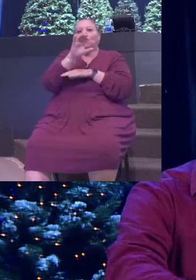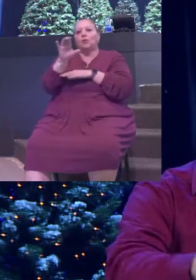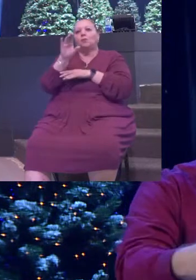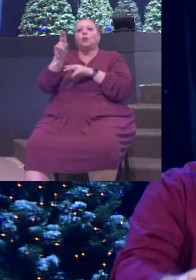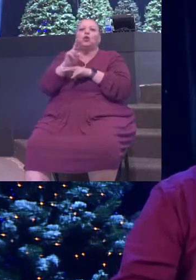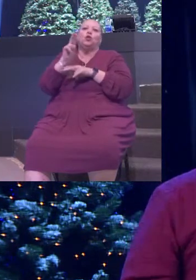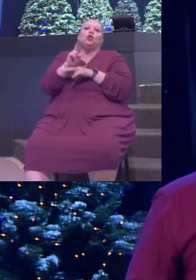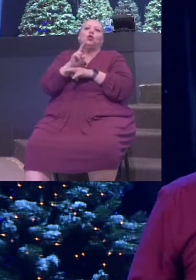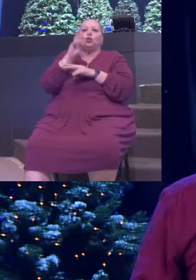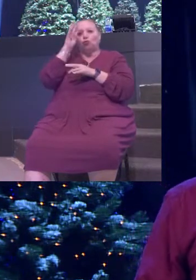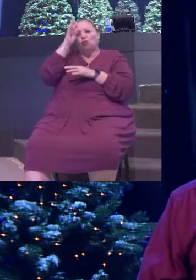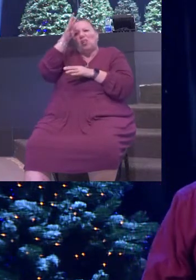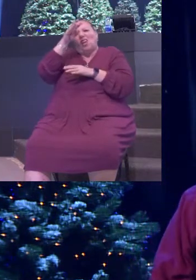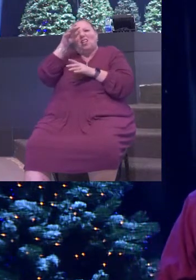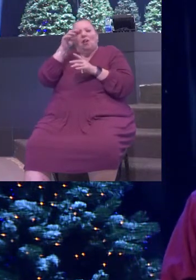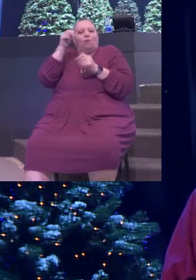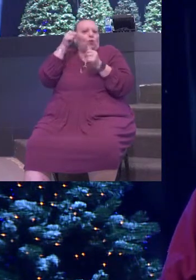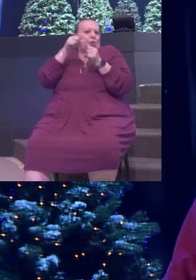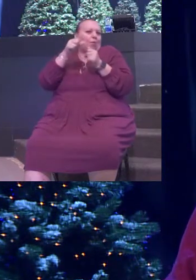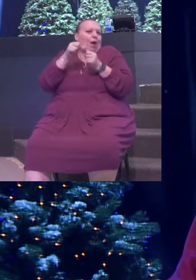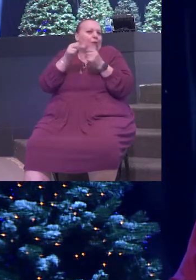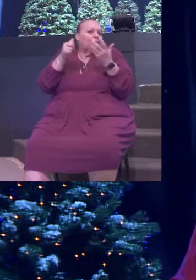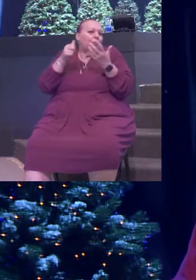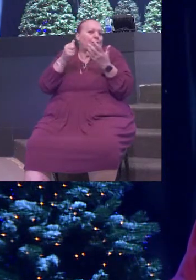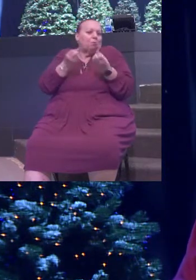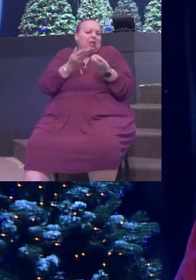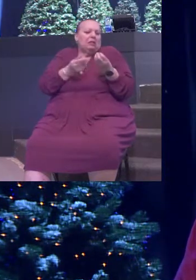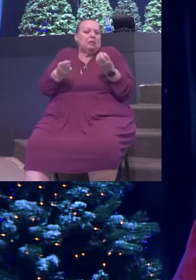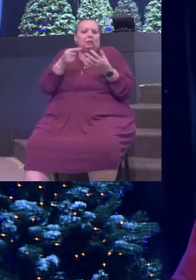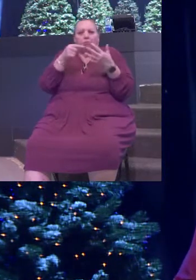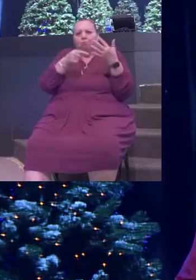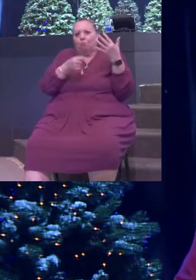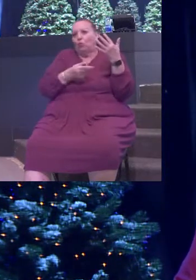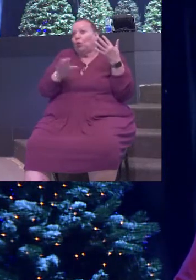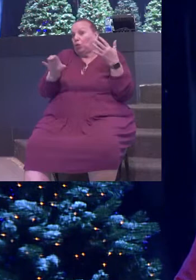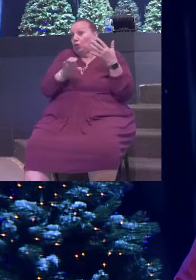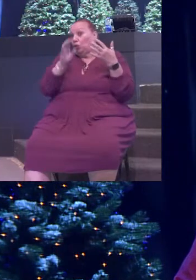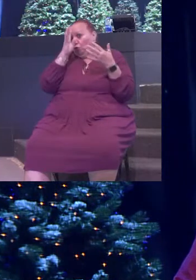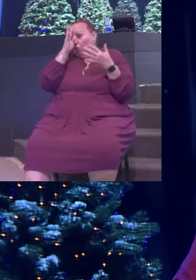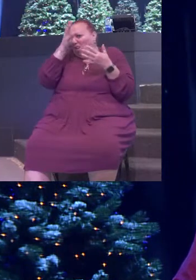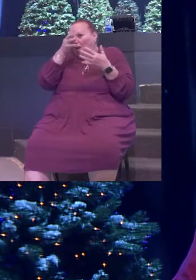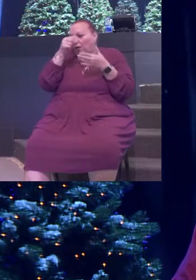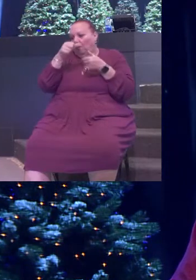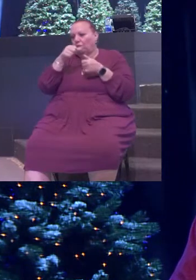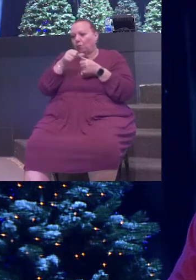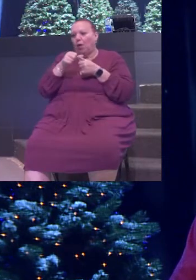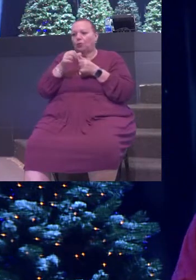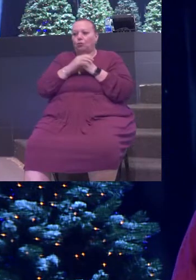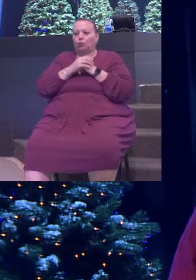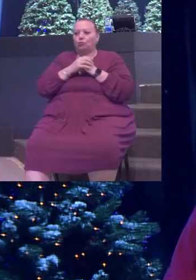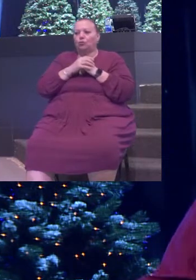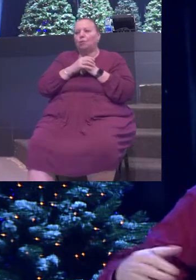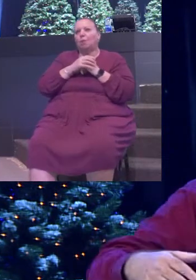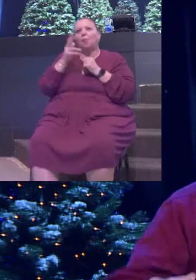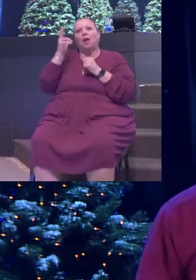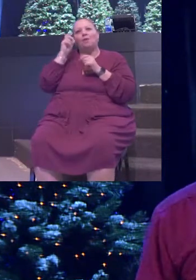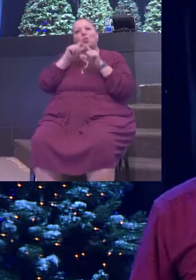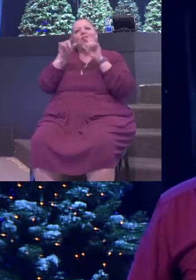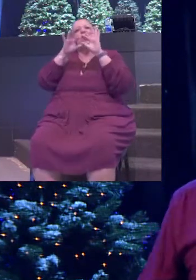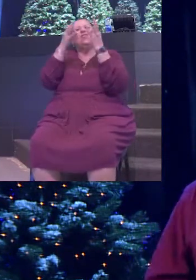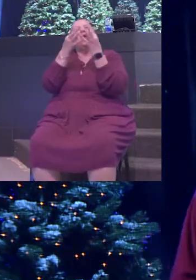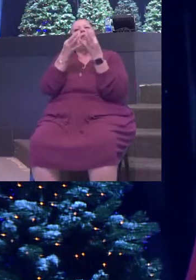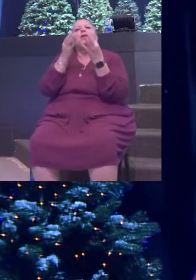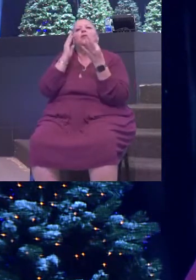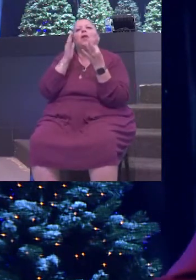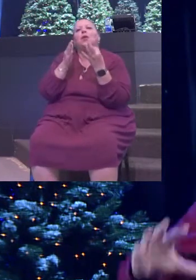to use creative reminders. And there's all kinds of things that we can do as it comes to creative reminders. And I've heard of different families that